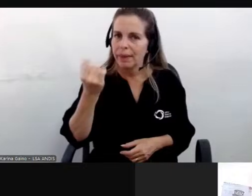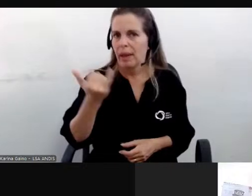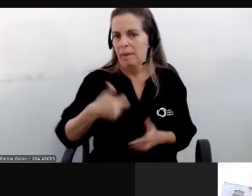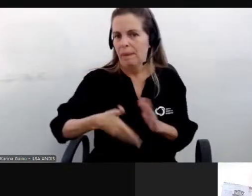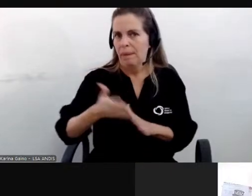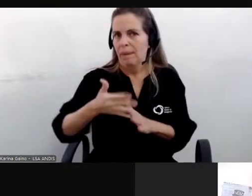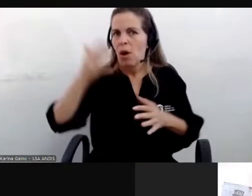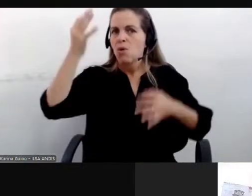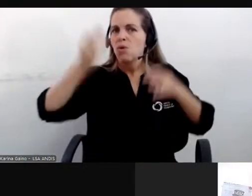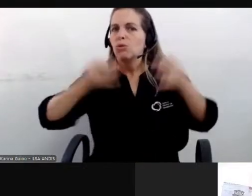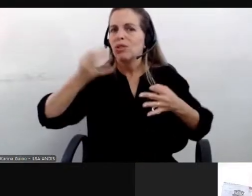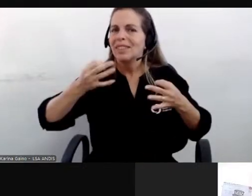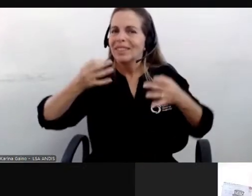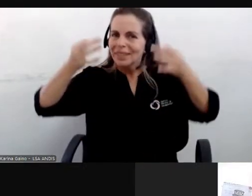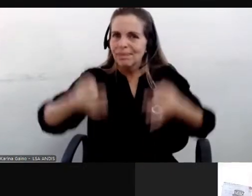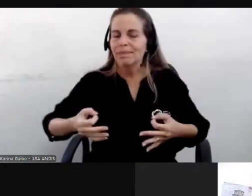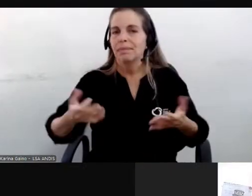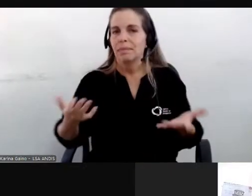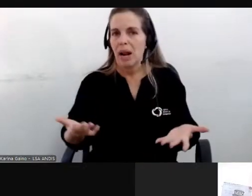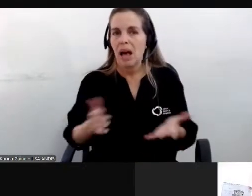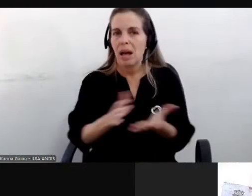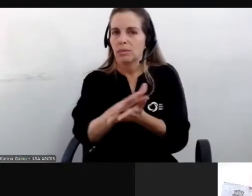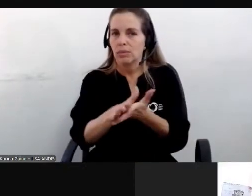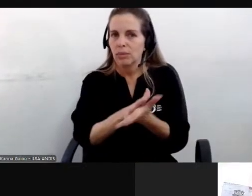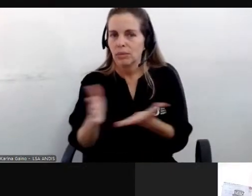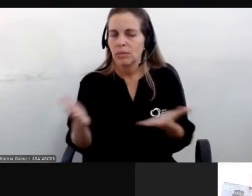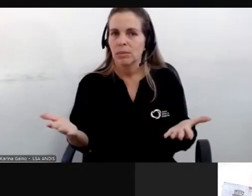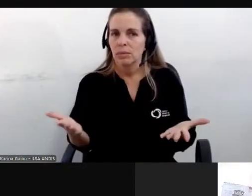It is true